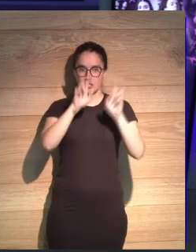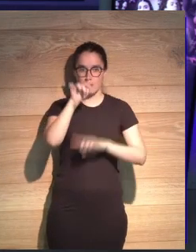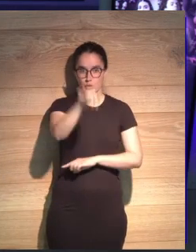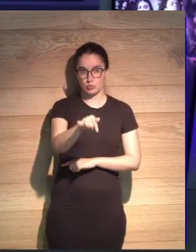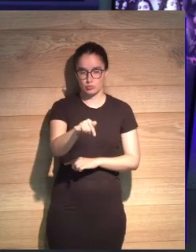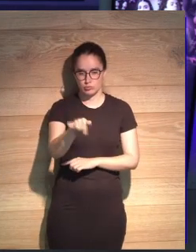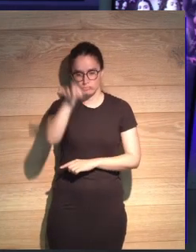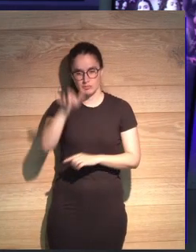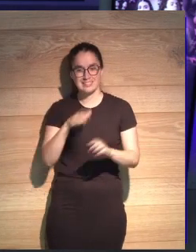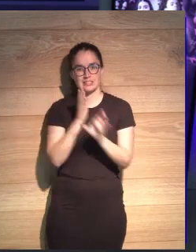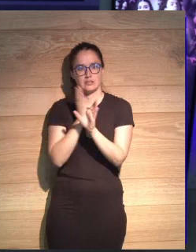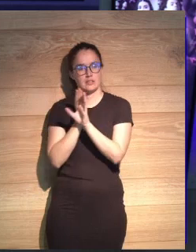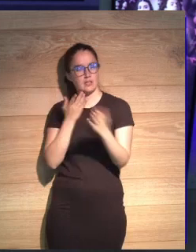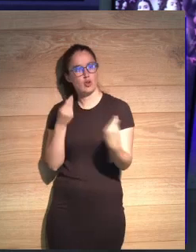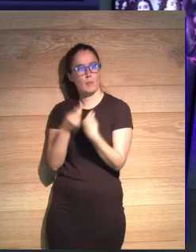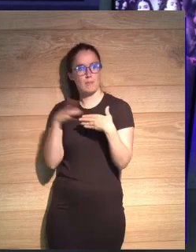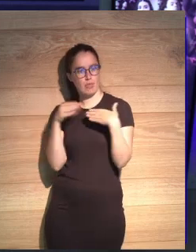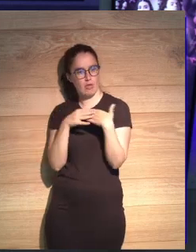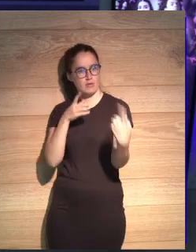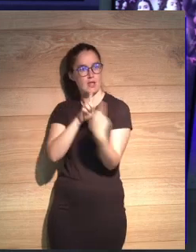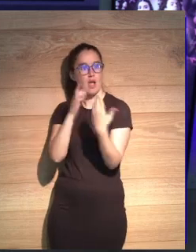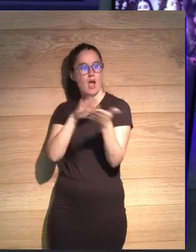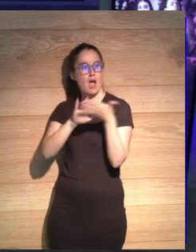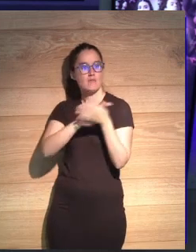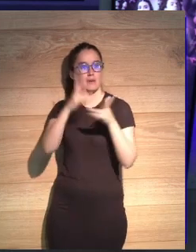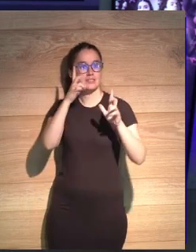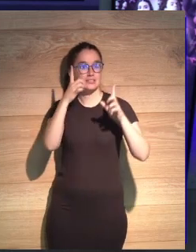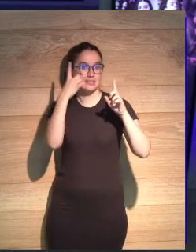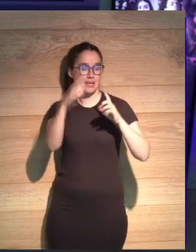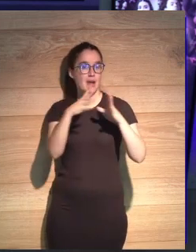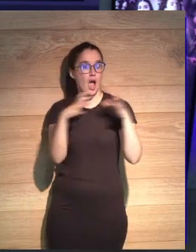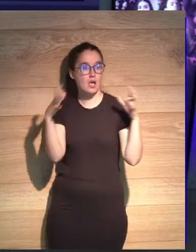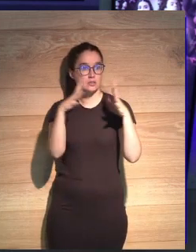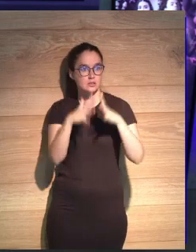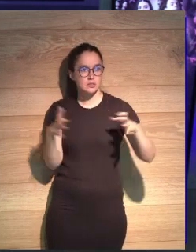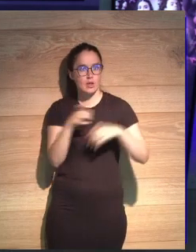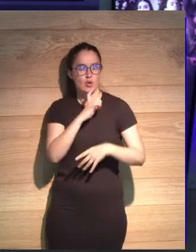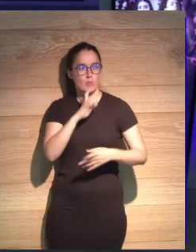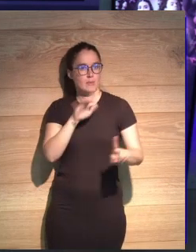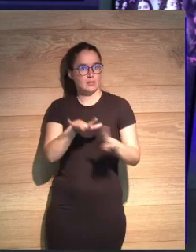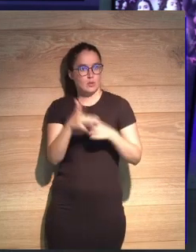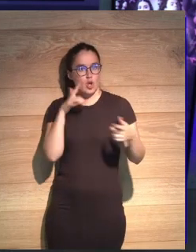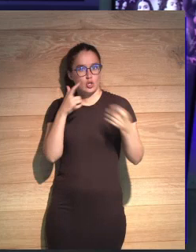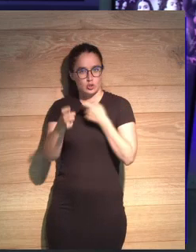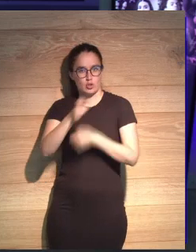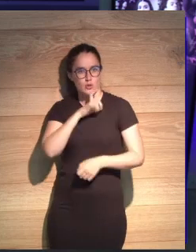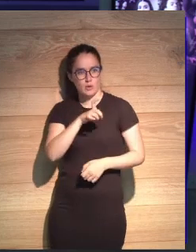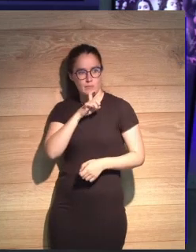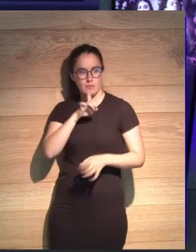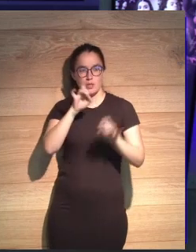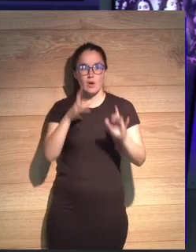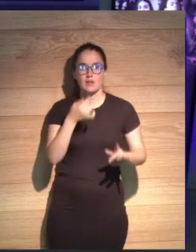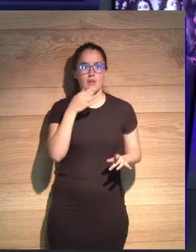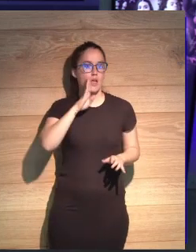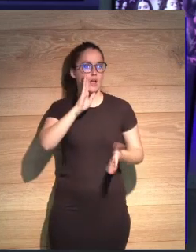people looking at them and speaking about them. The therapist is speaking with sitting